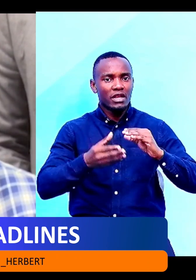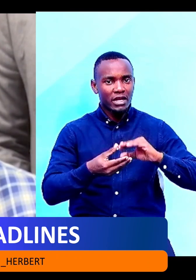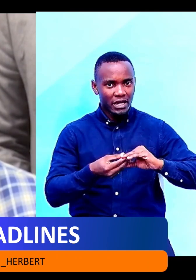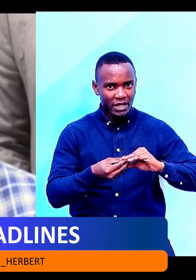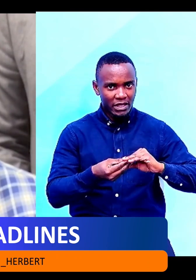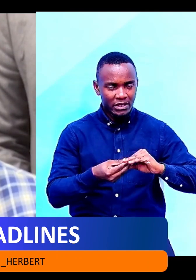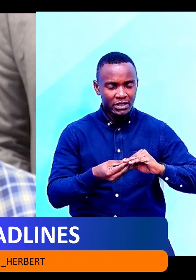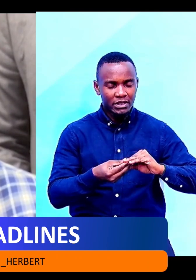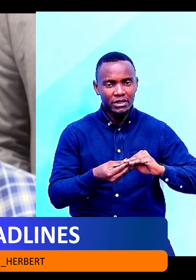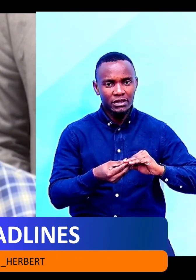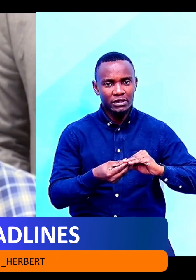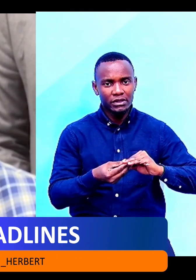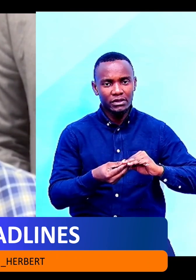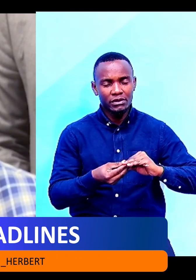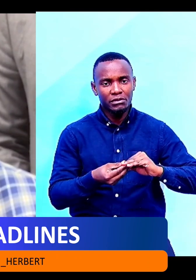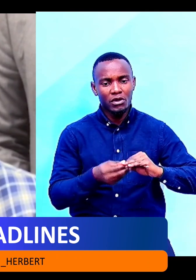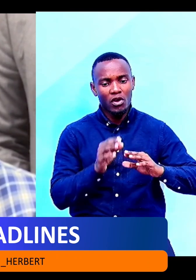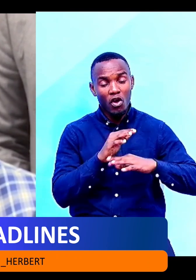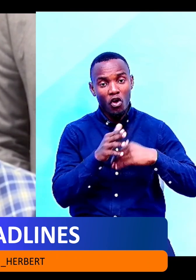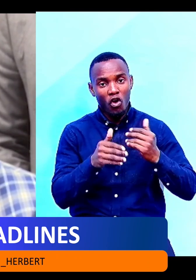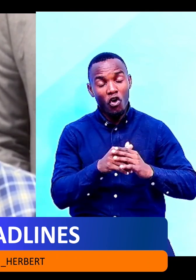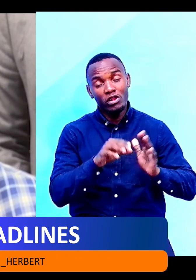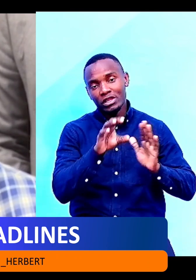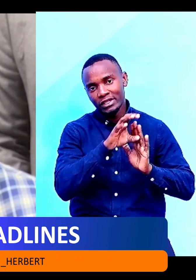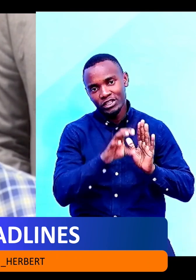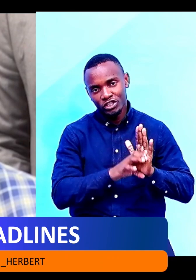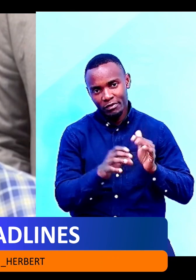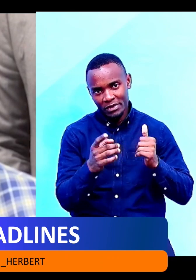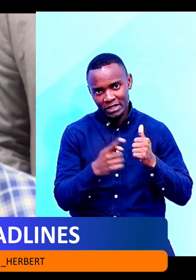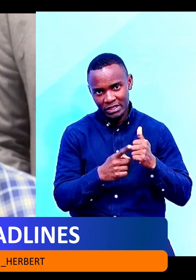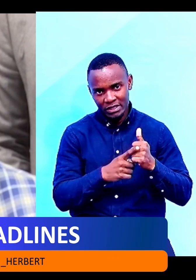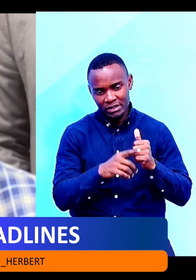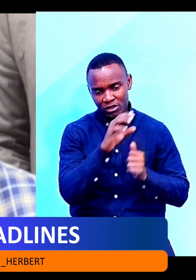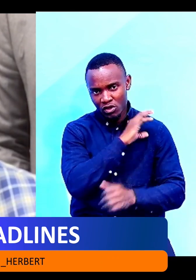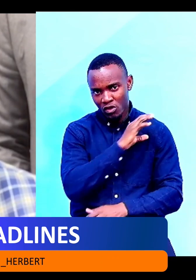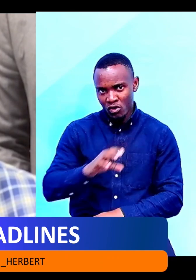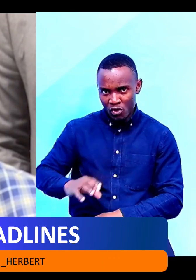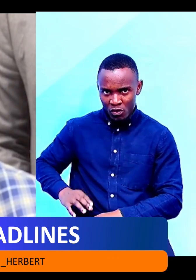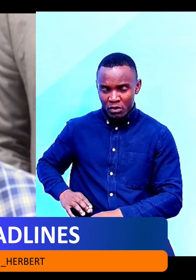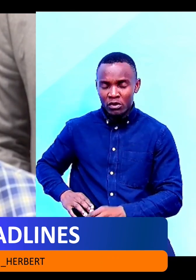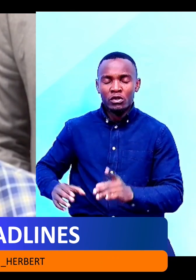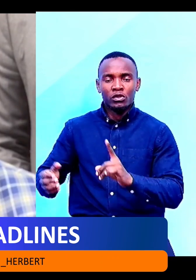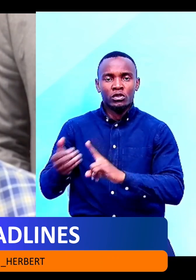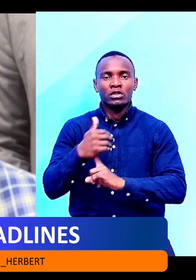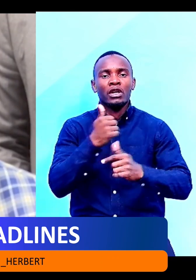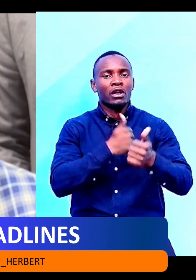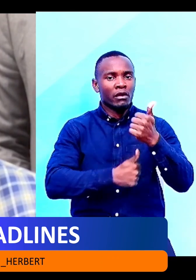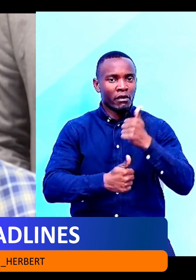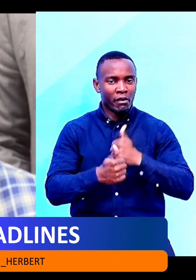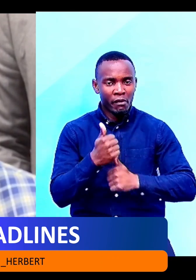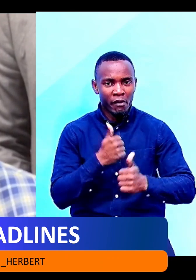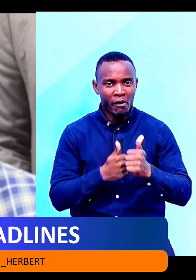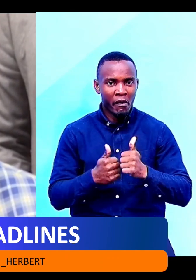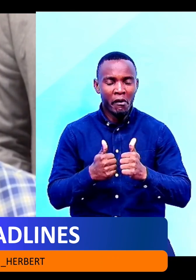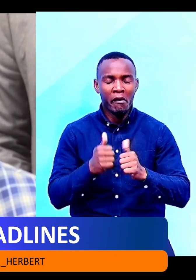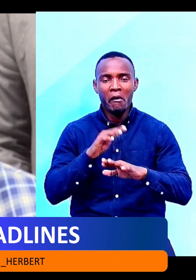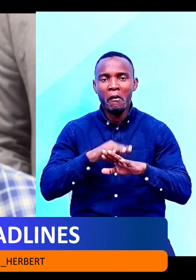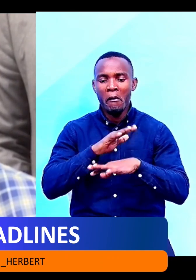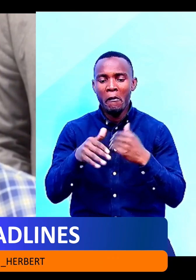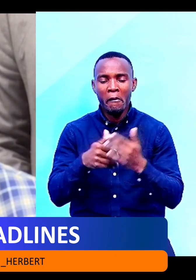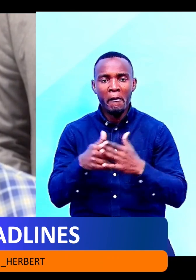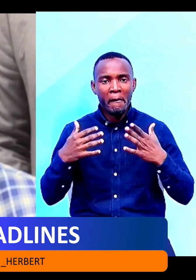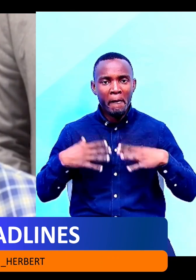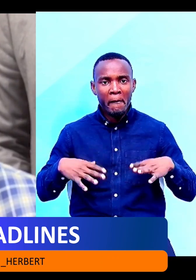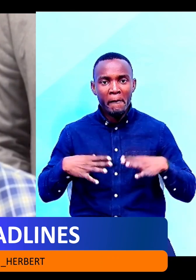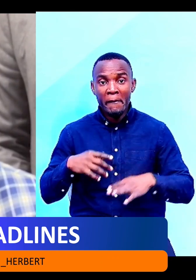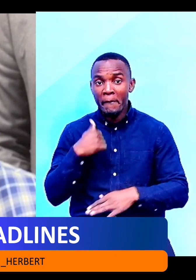all the Chapter 6 commissions to rise up and take necessary action on all persons who are abusing